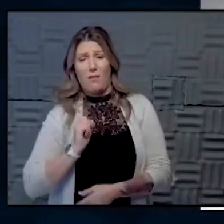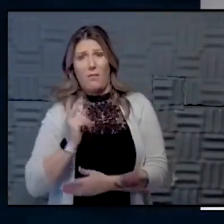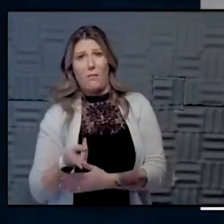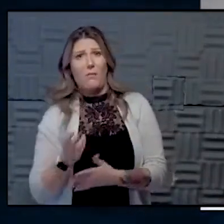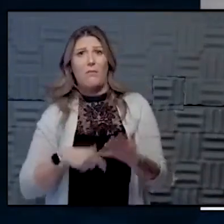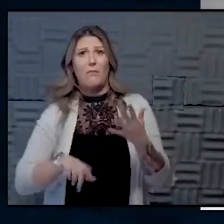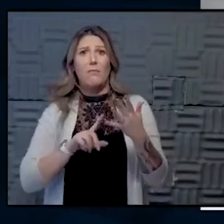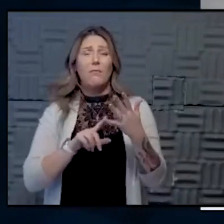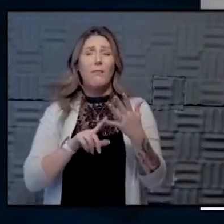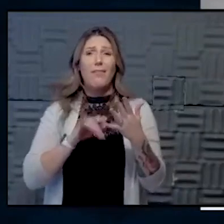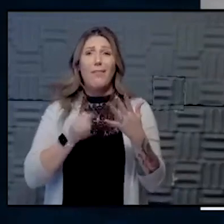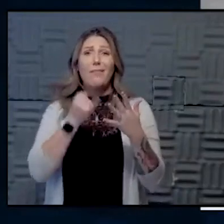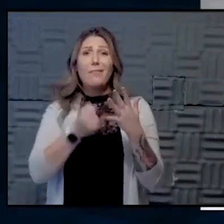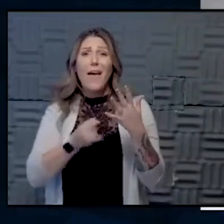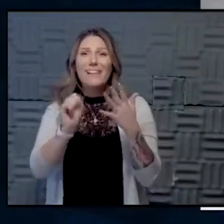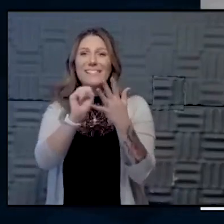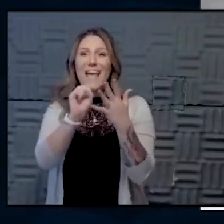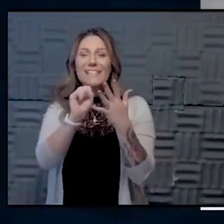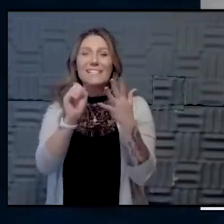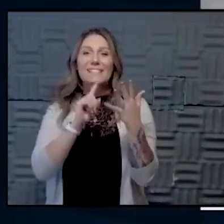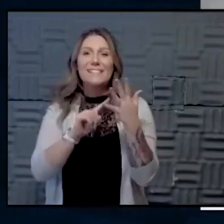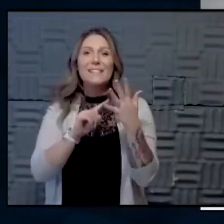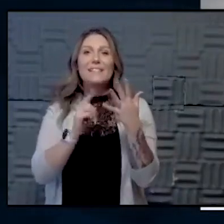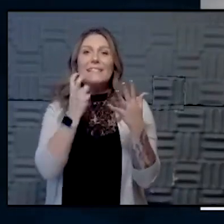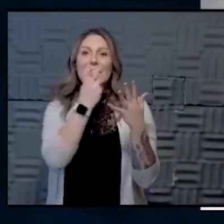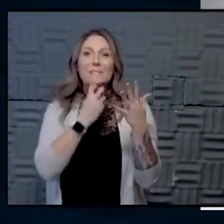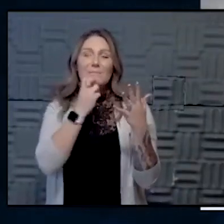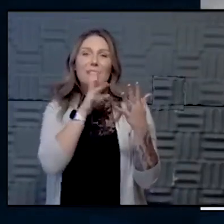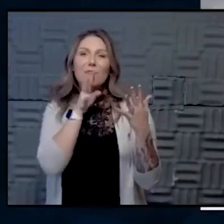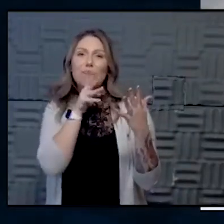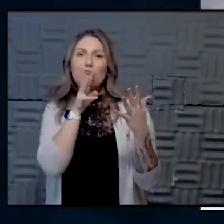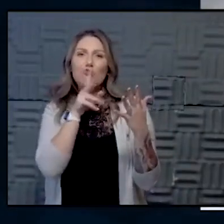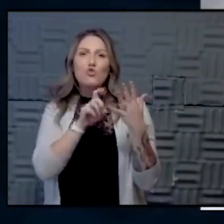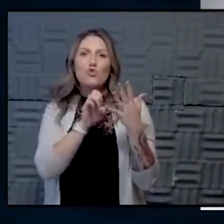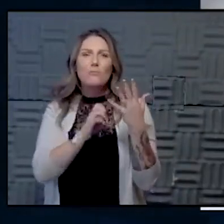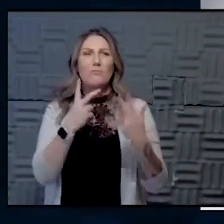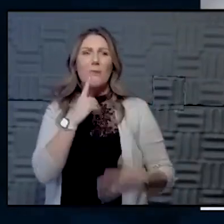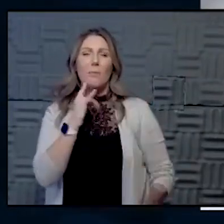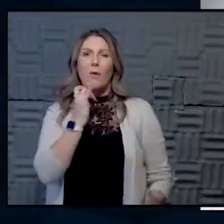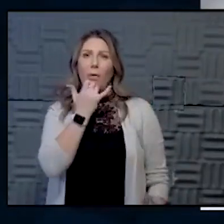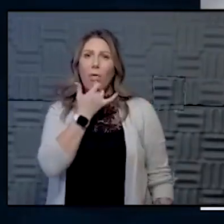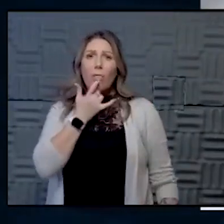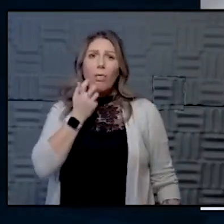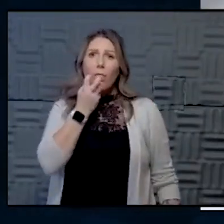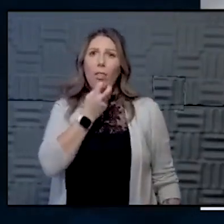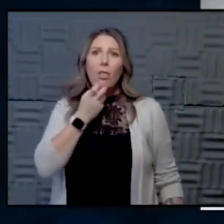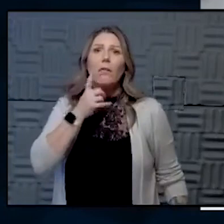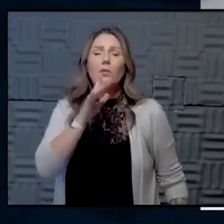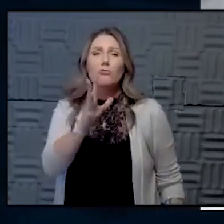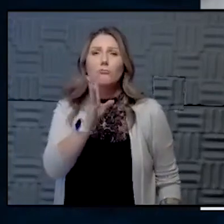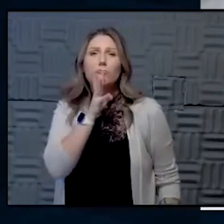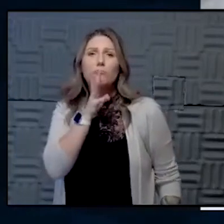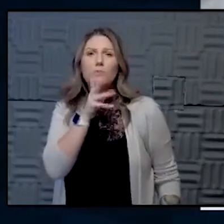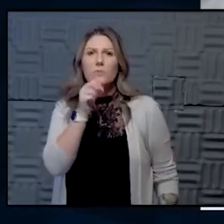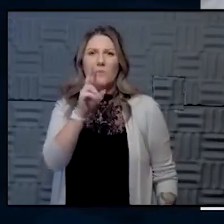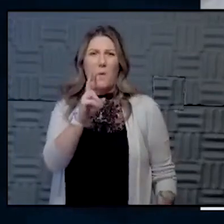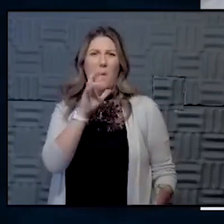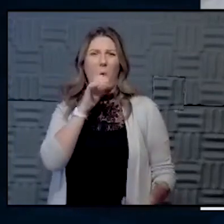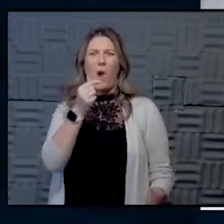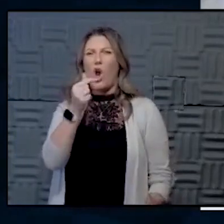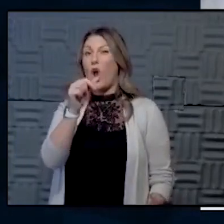last symptom of all of those is S, and this is speech. This patient may start slurring their speech, or they may be speaking in